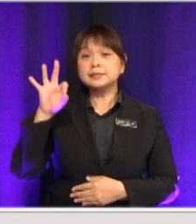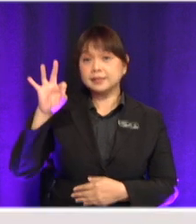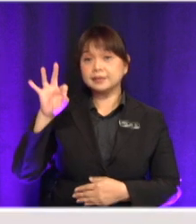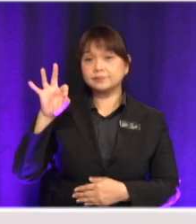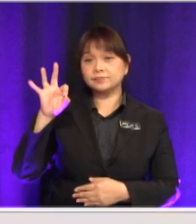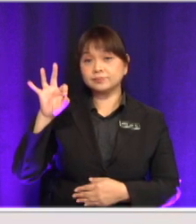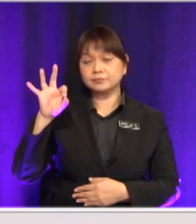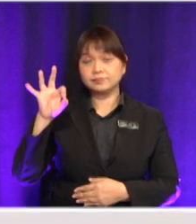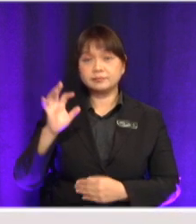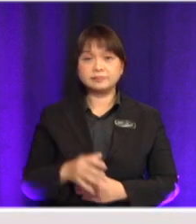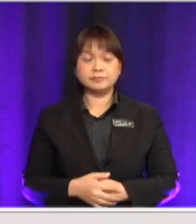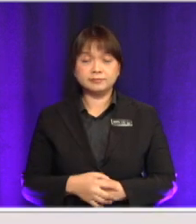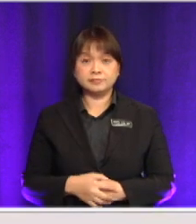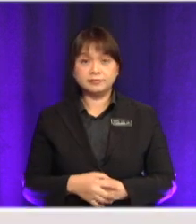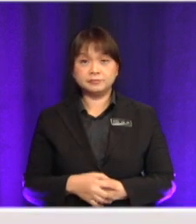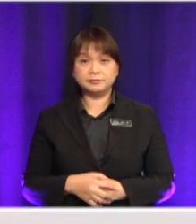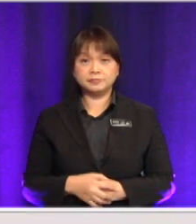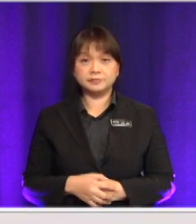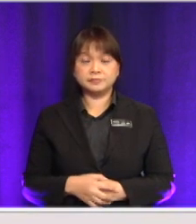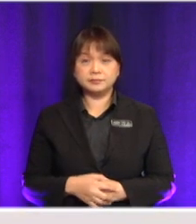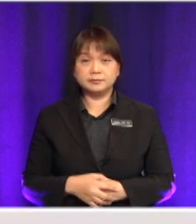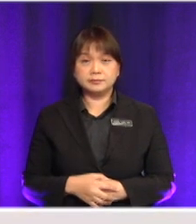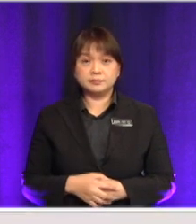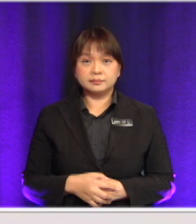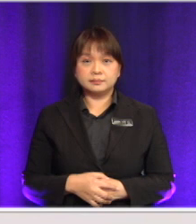Last 2, come on. Duffy, number 9.